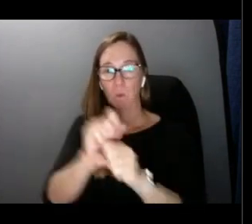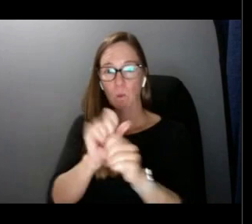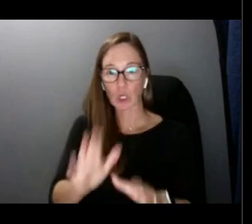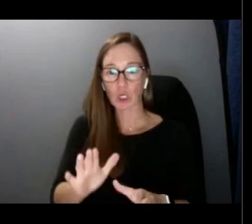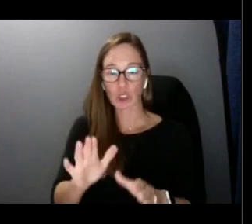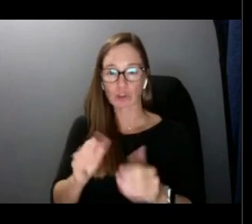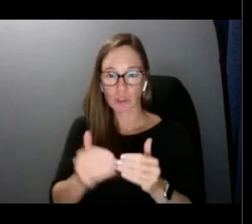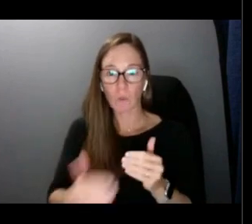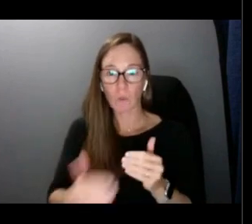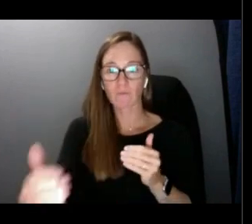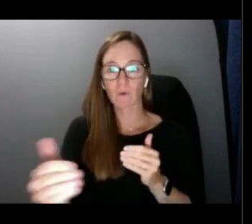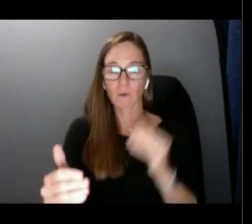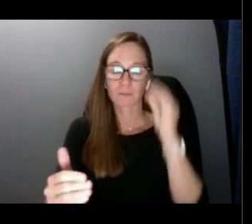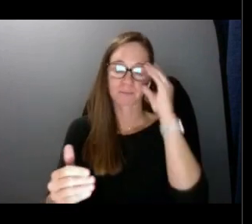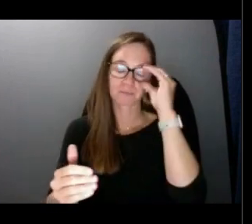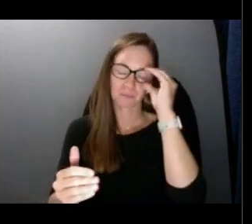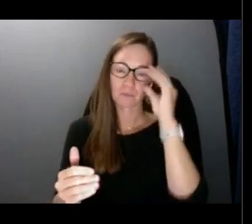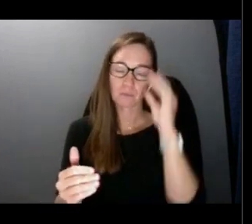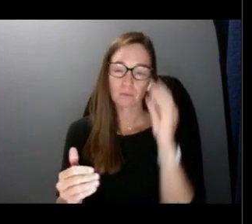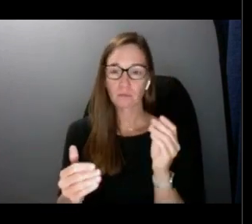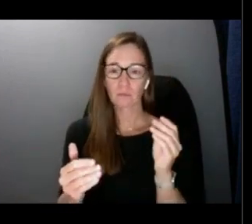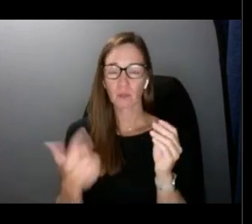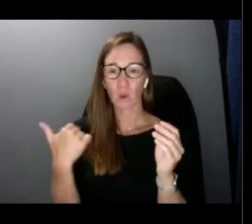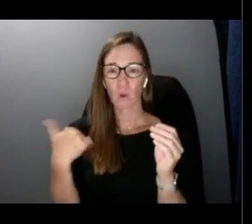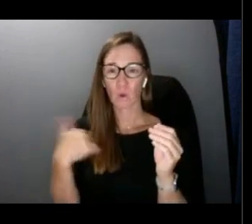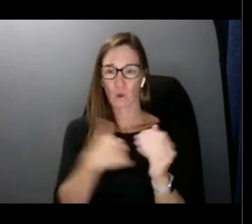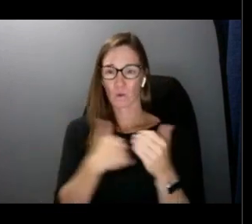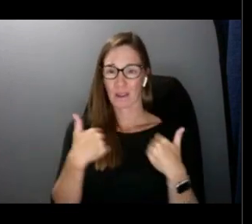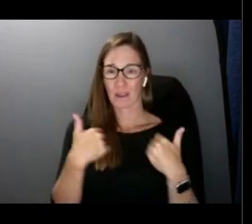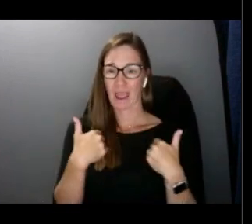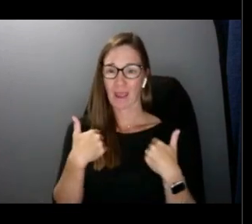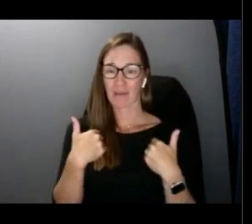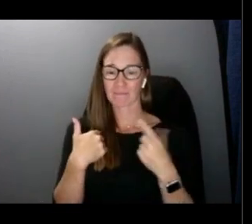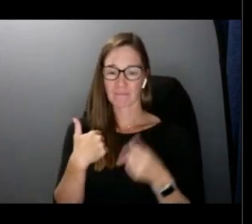going forward. So these do exist on that continuum,